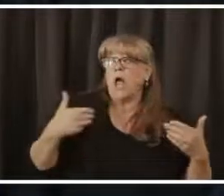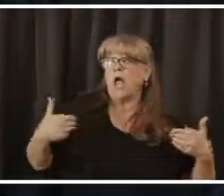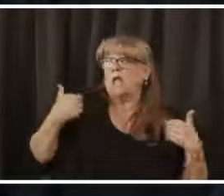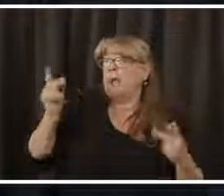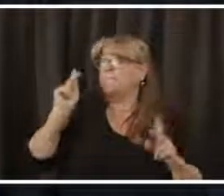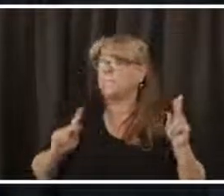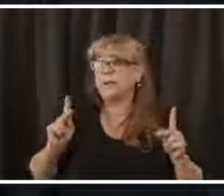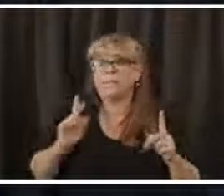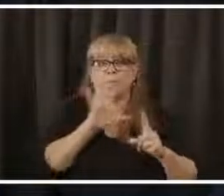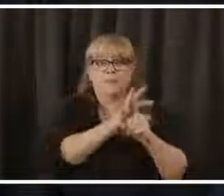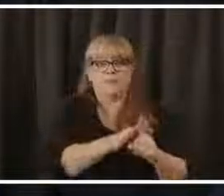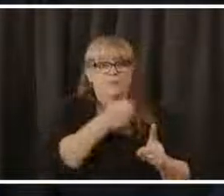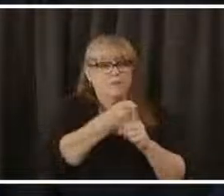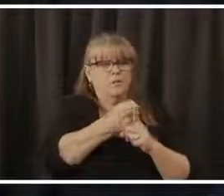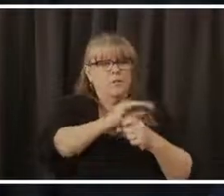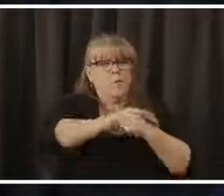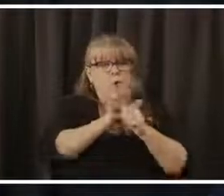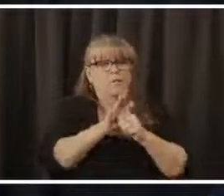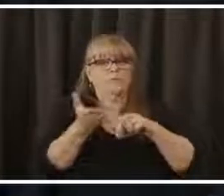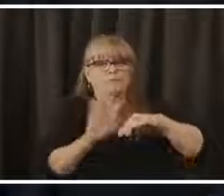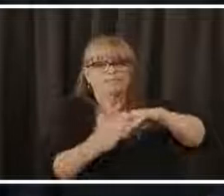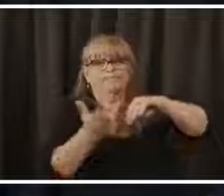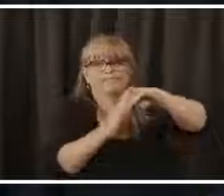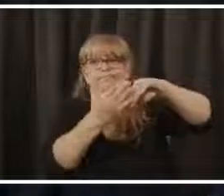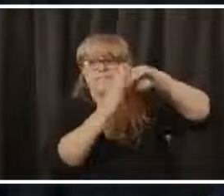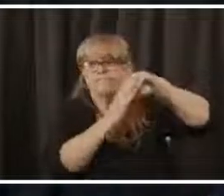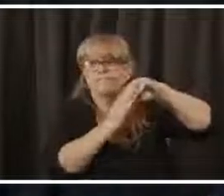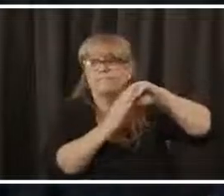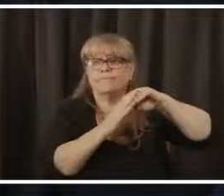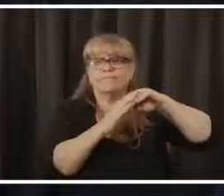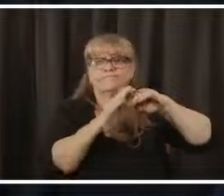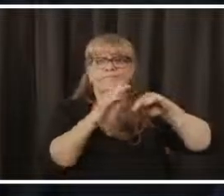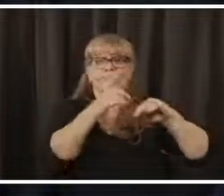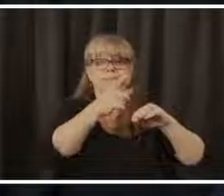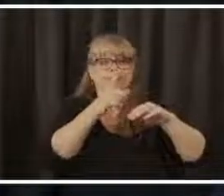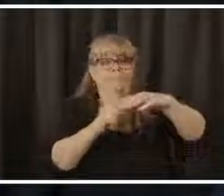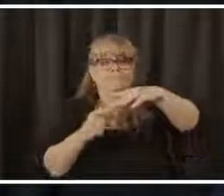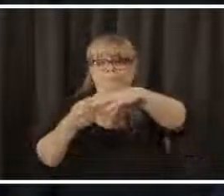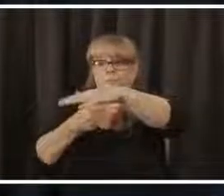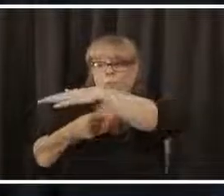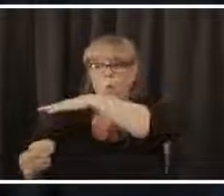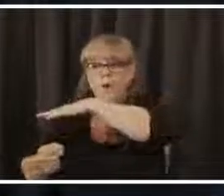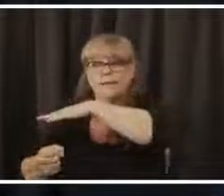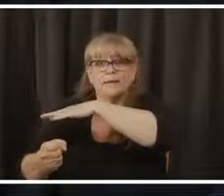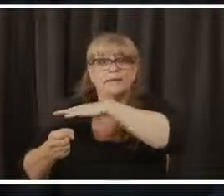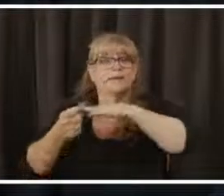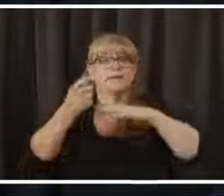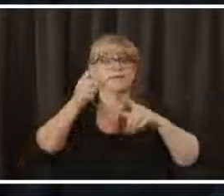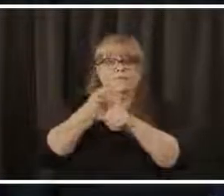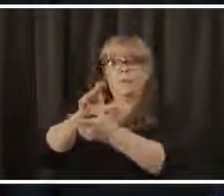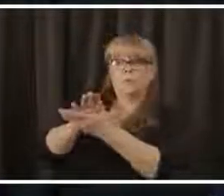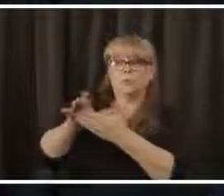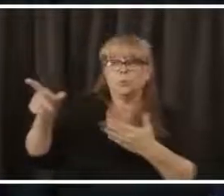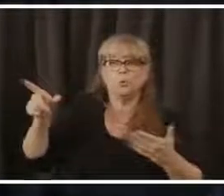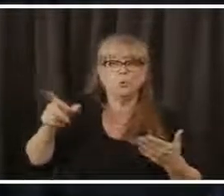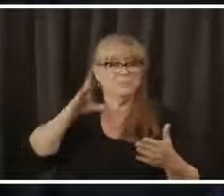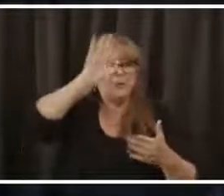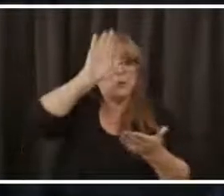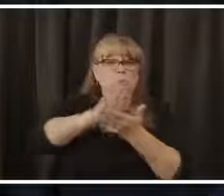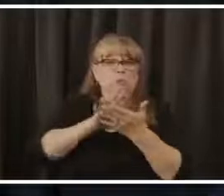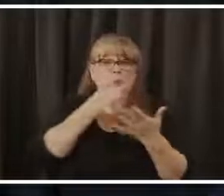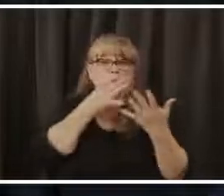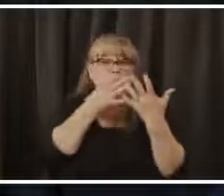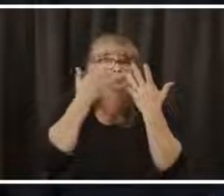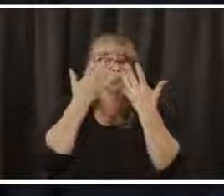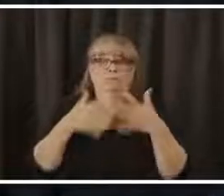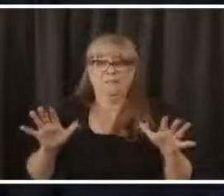time to re-examine how schools are quarantining and handling in-person class as the school year kind of wanes down a little bit? Well, it's